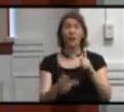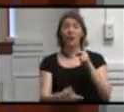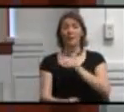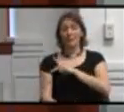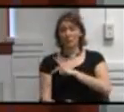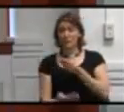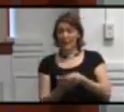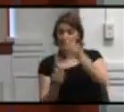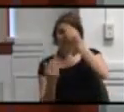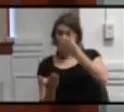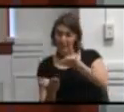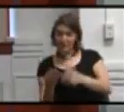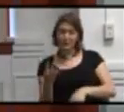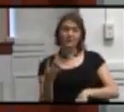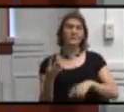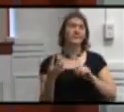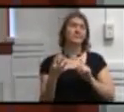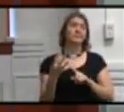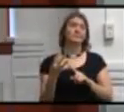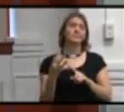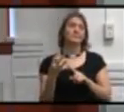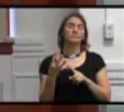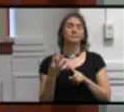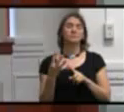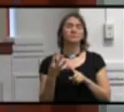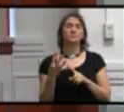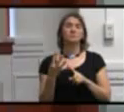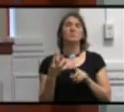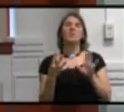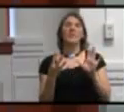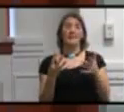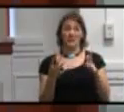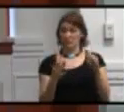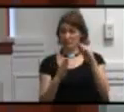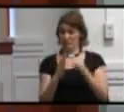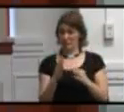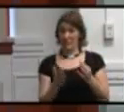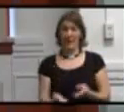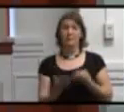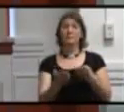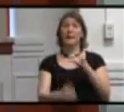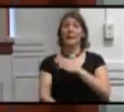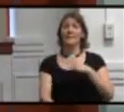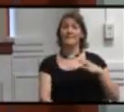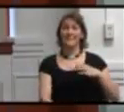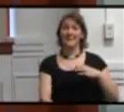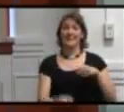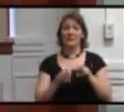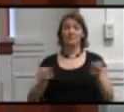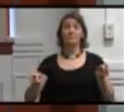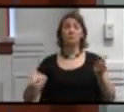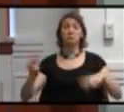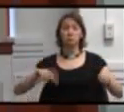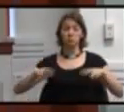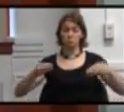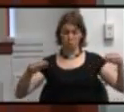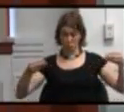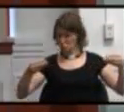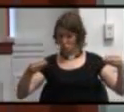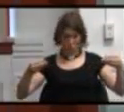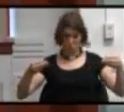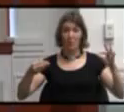financial information, and it goes before a committee which reviews that